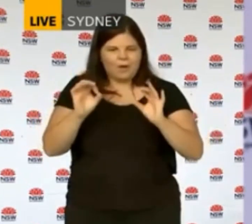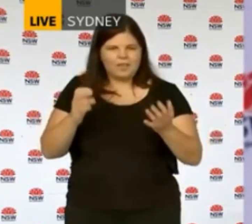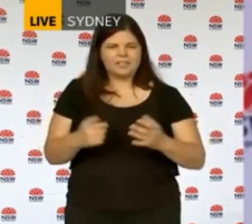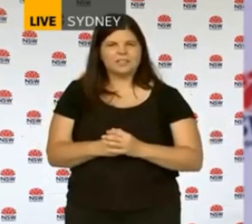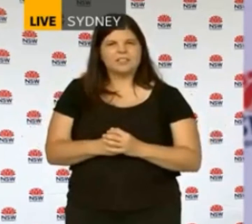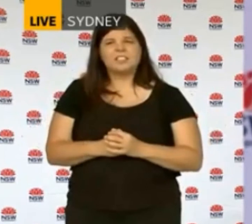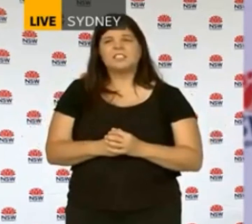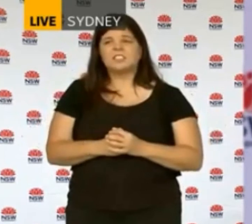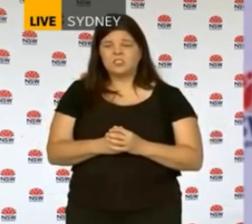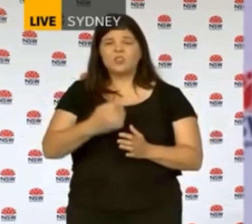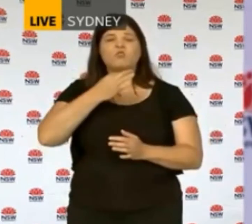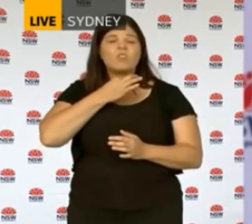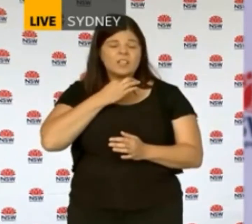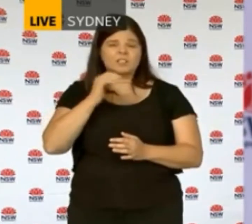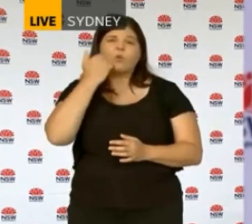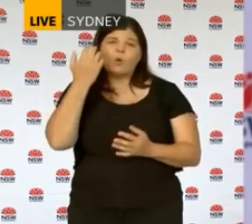inadvertently